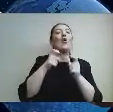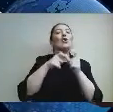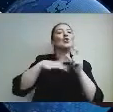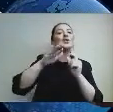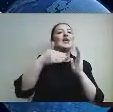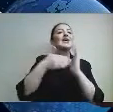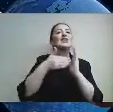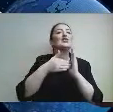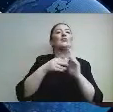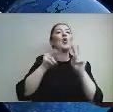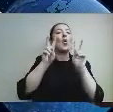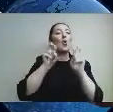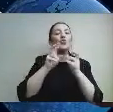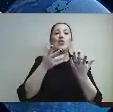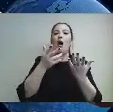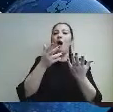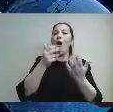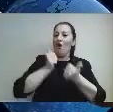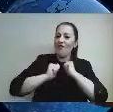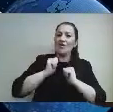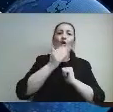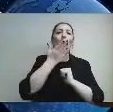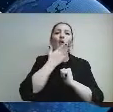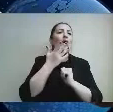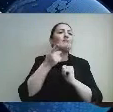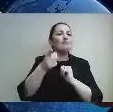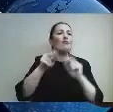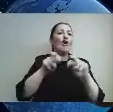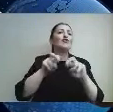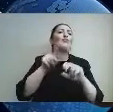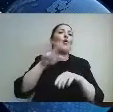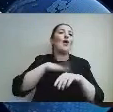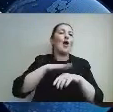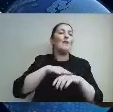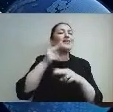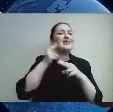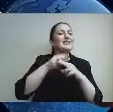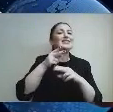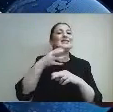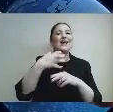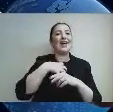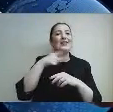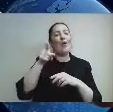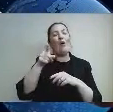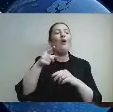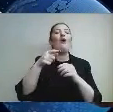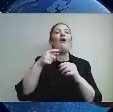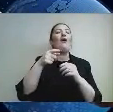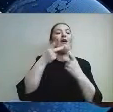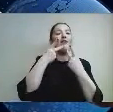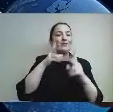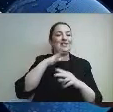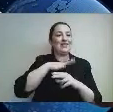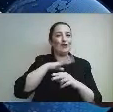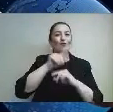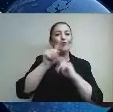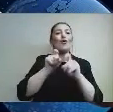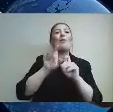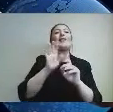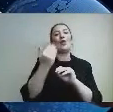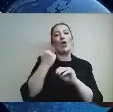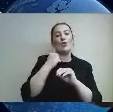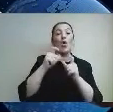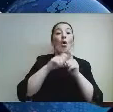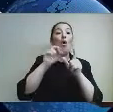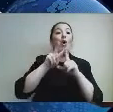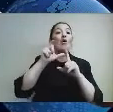like to introduce her to you. She graduated from the Economics Department of Istanbul University and Marmara University's Institute